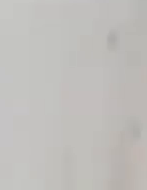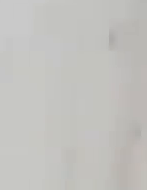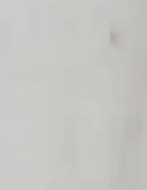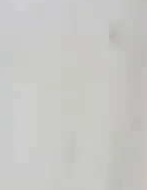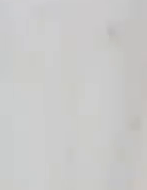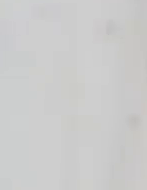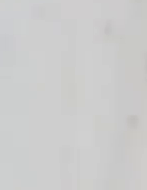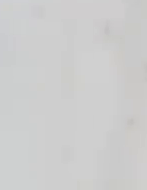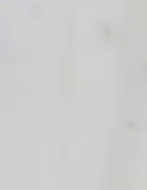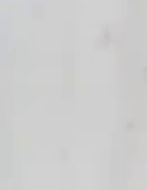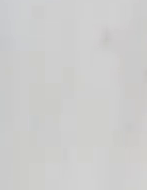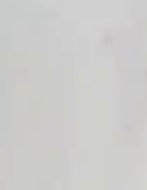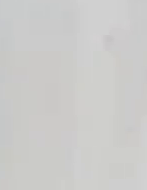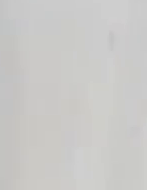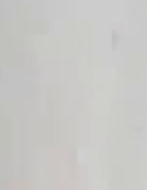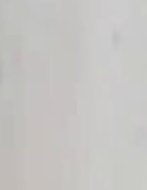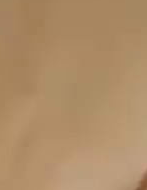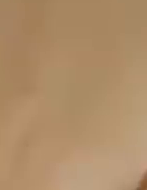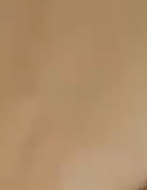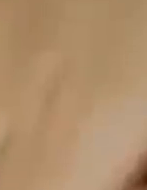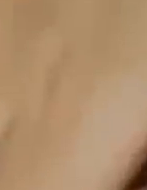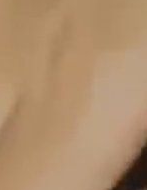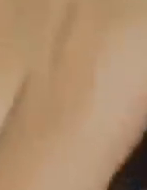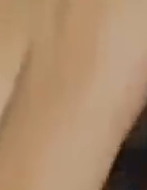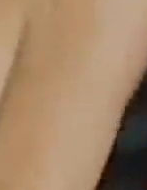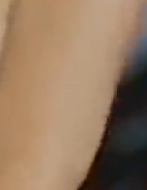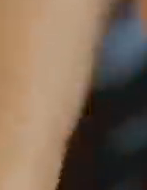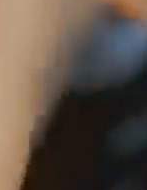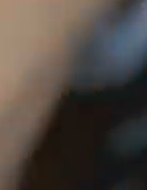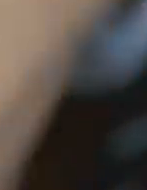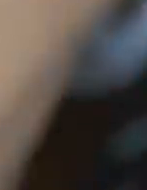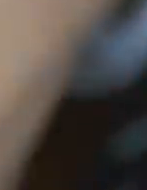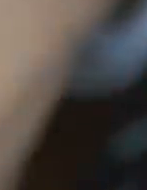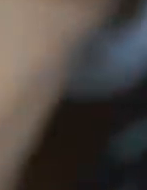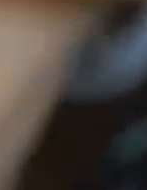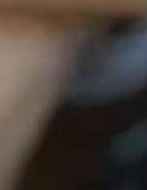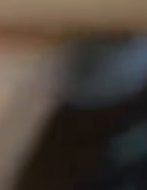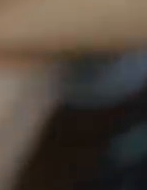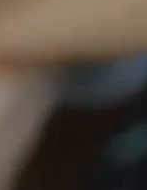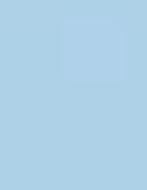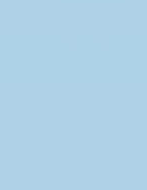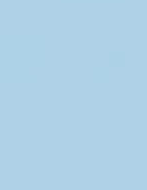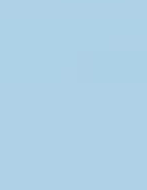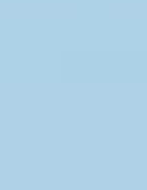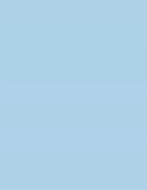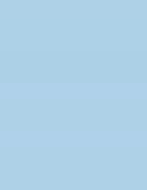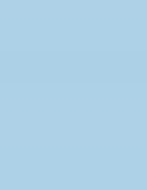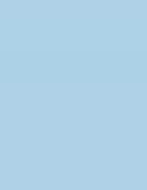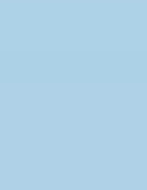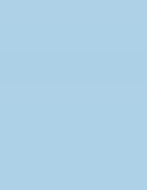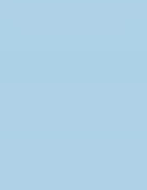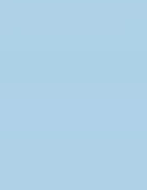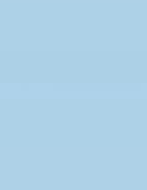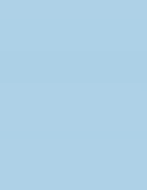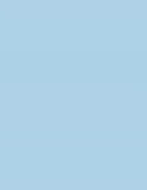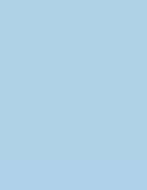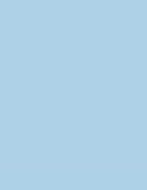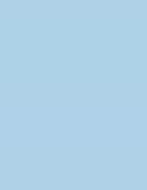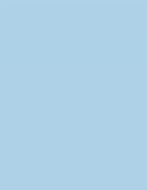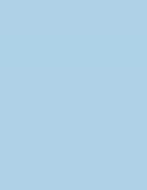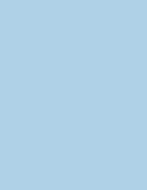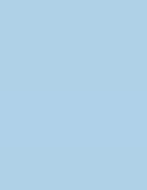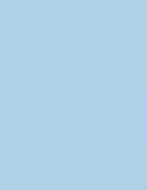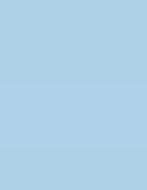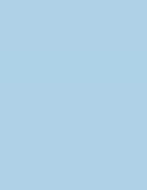and not visiting other households. We can save lives. Remember, social